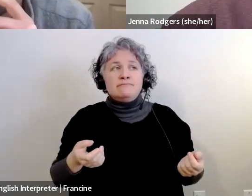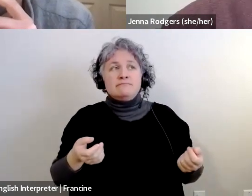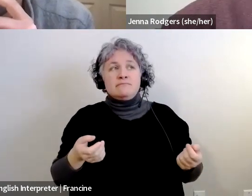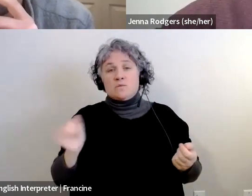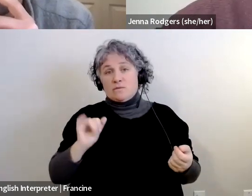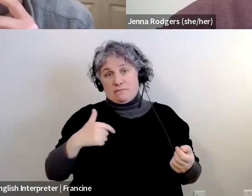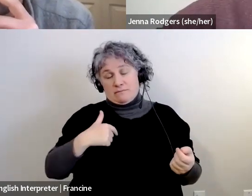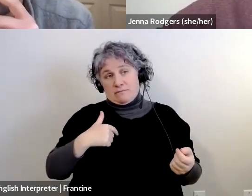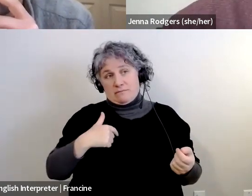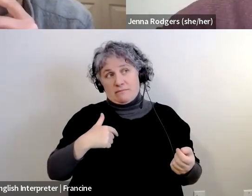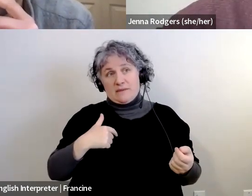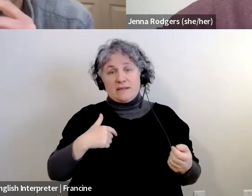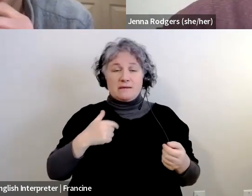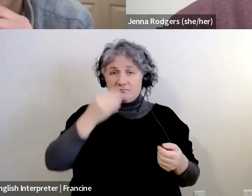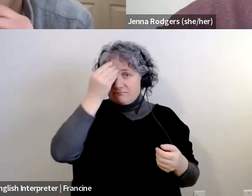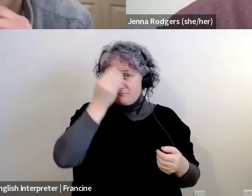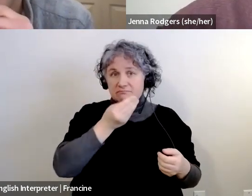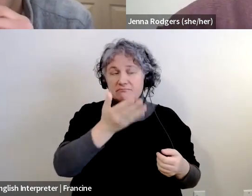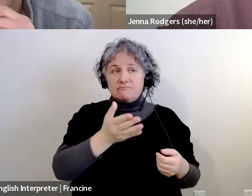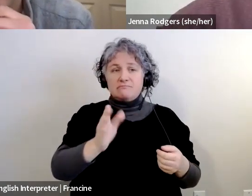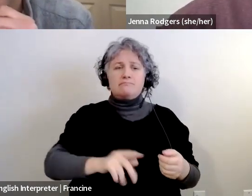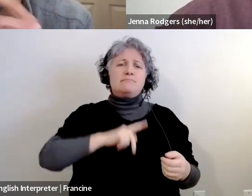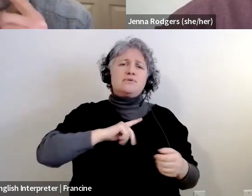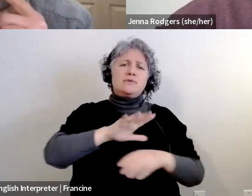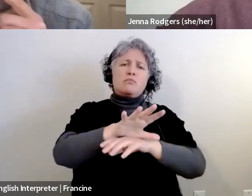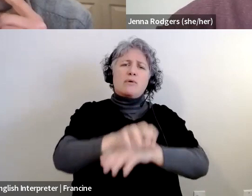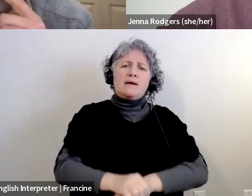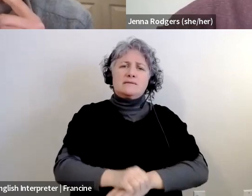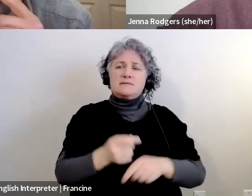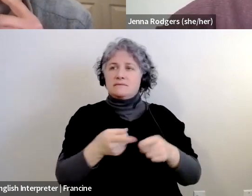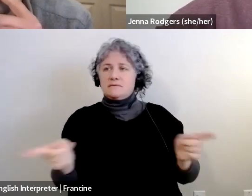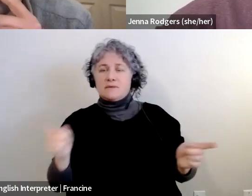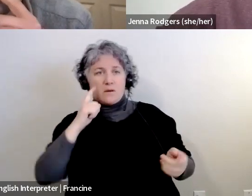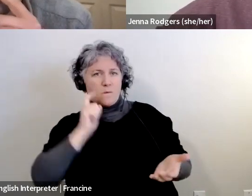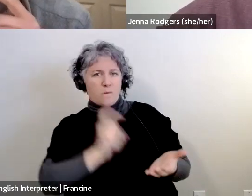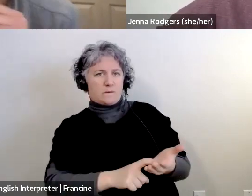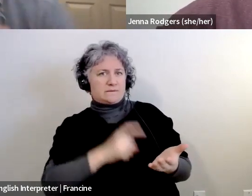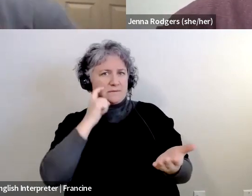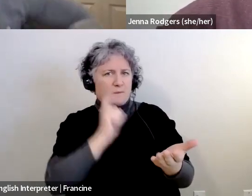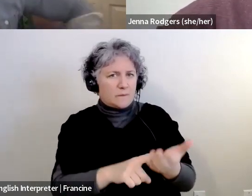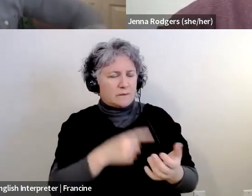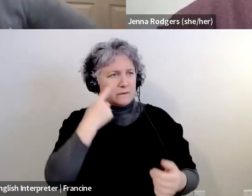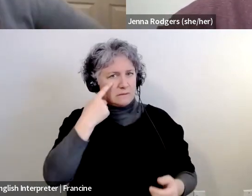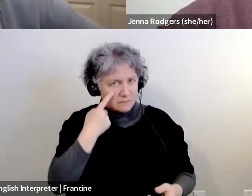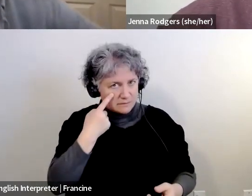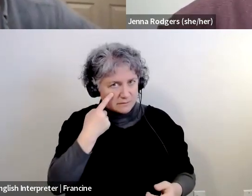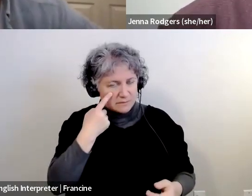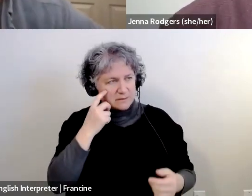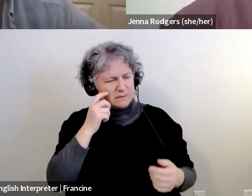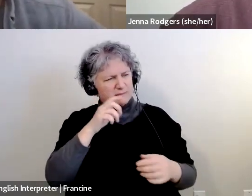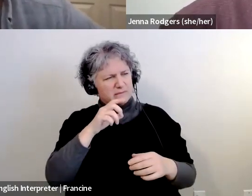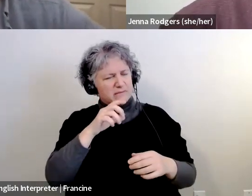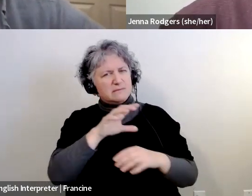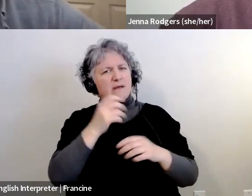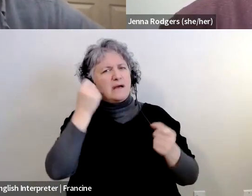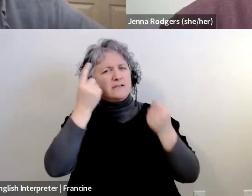the personal practice, the practice of noticing things, of trying to understand patterns, of